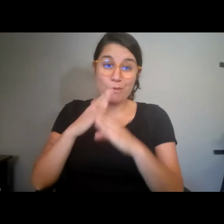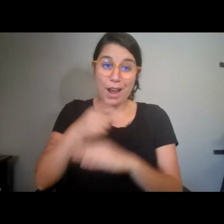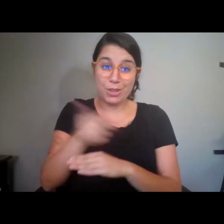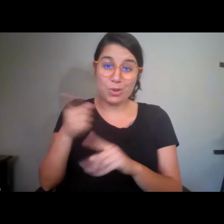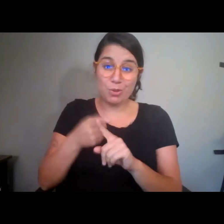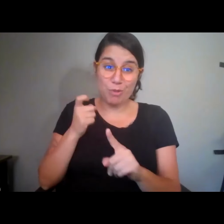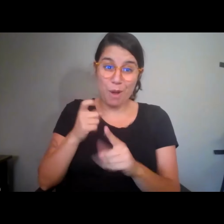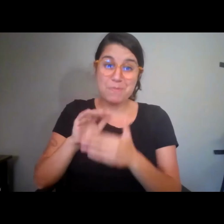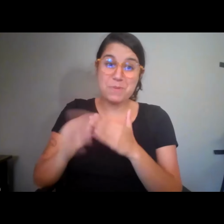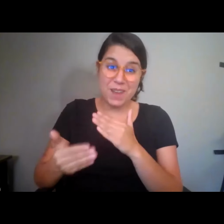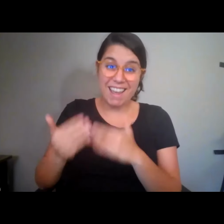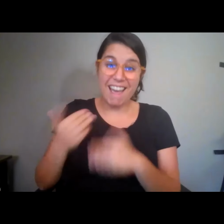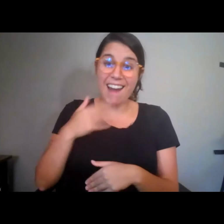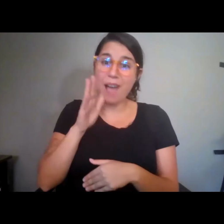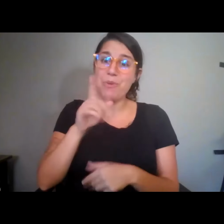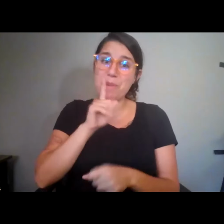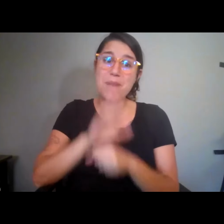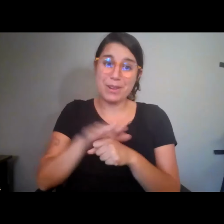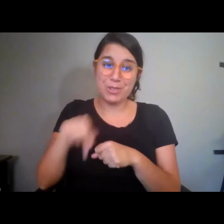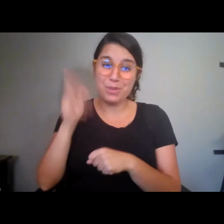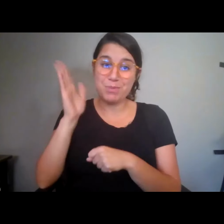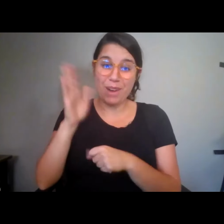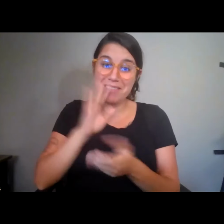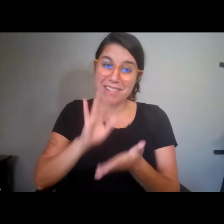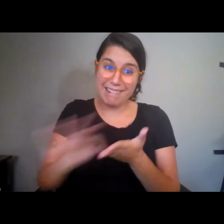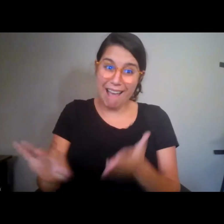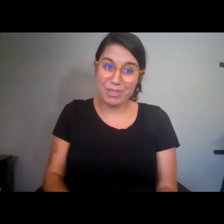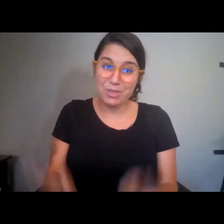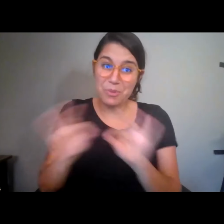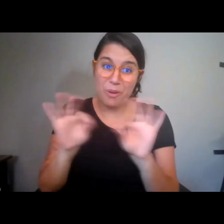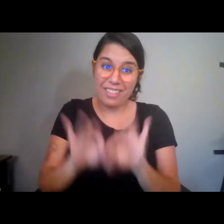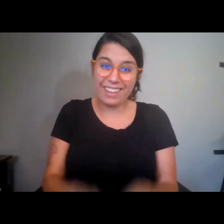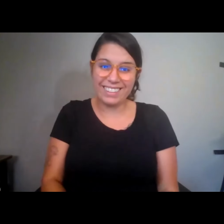count. I'm just going to share my screen and we can get started.